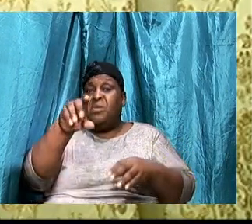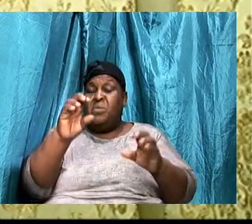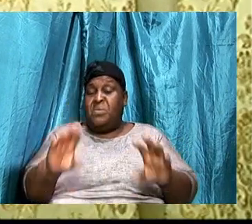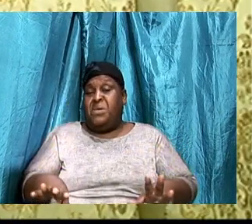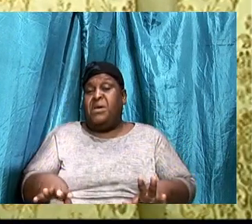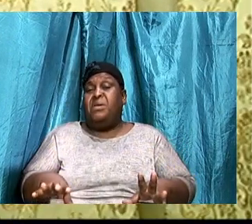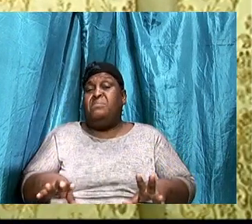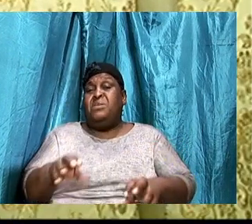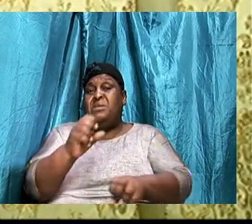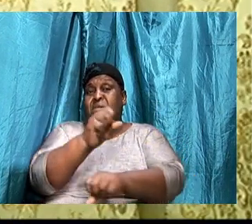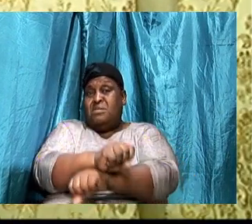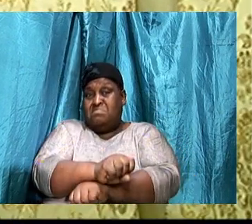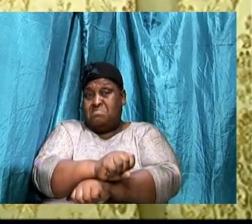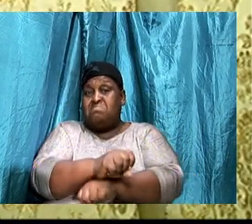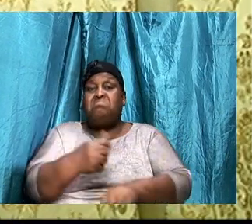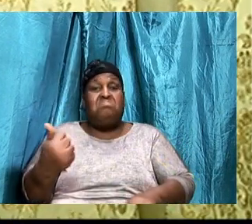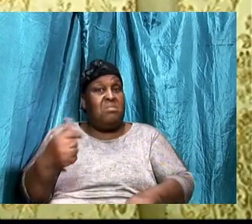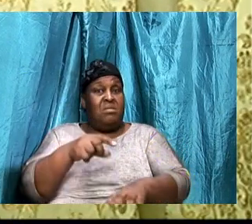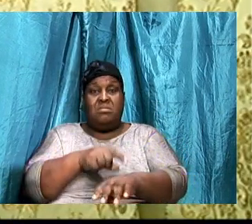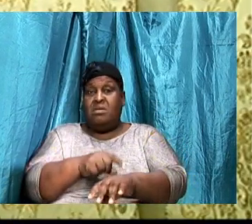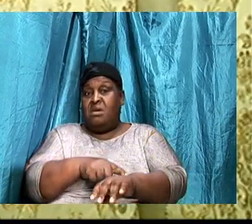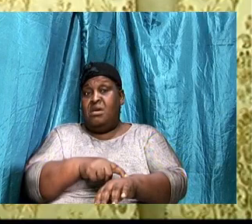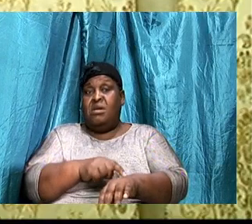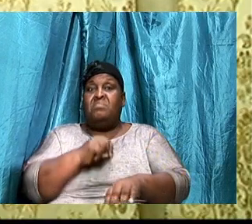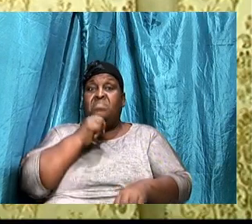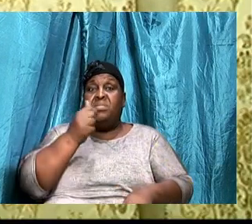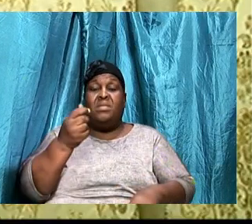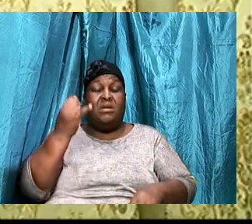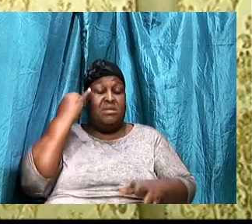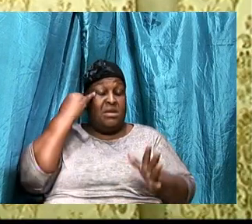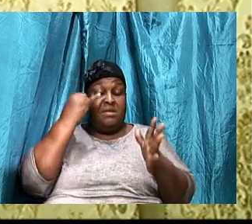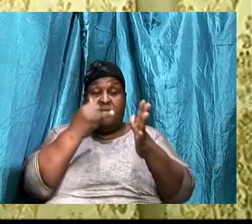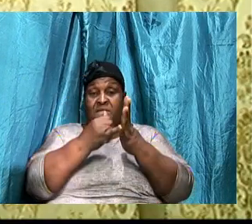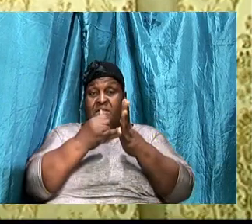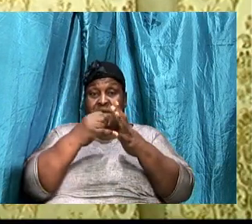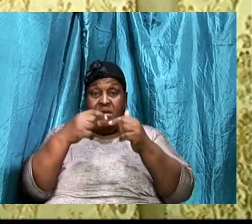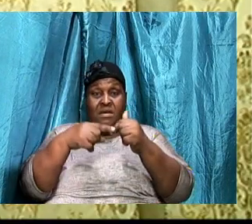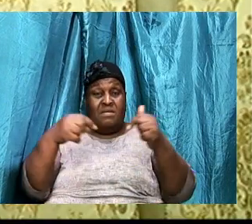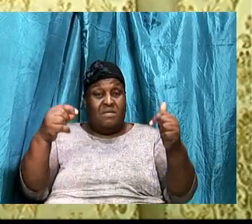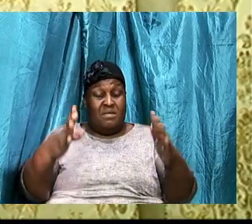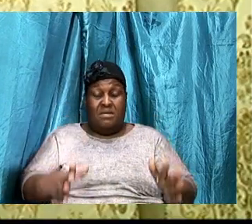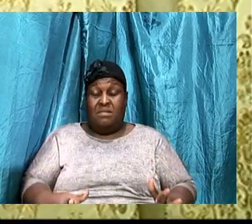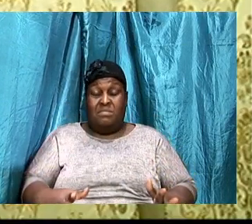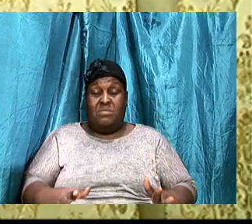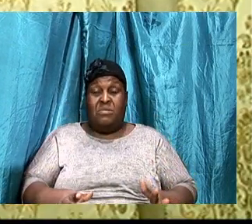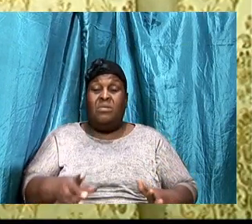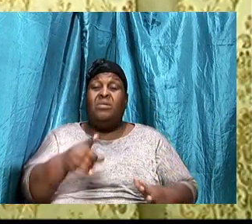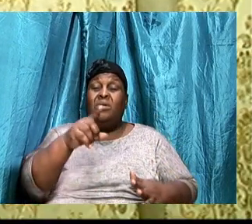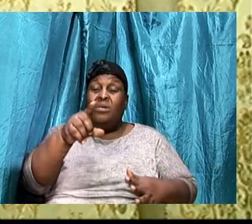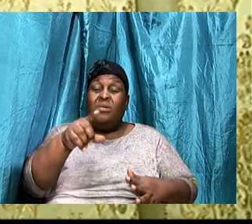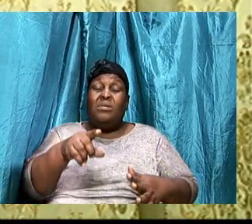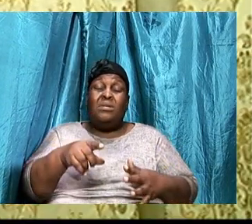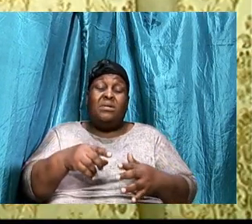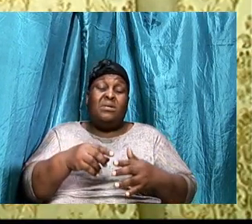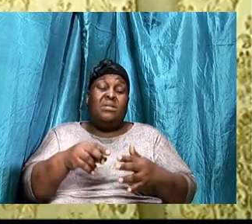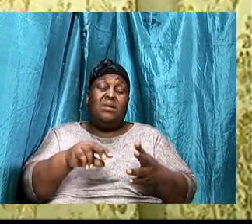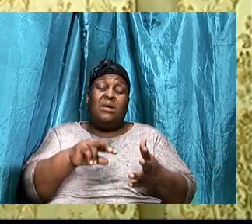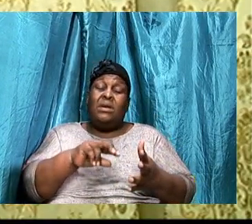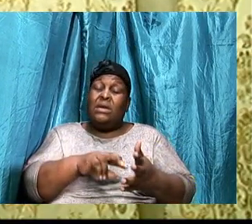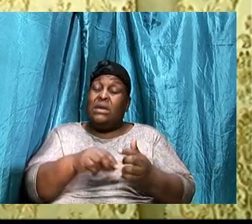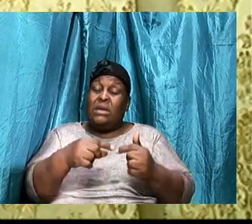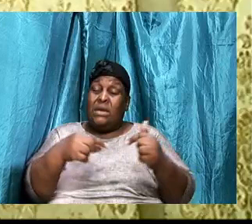ambushed at any time. Not being able to identify the enemy means the enemy can easily